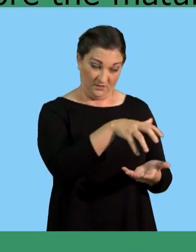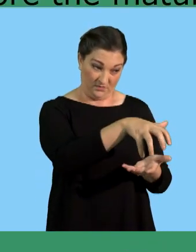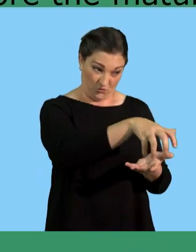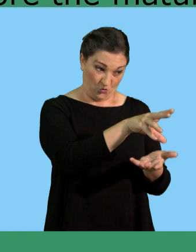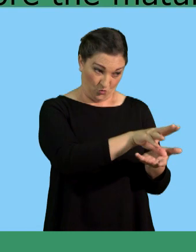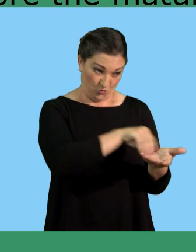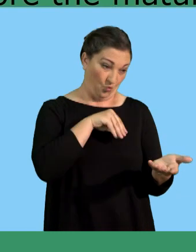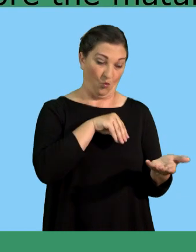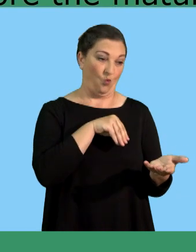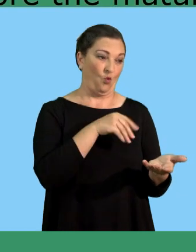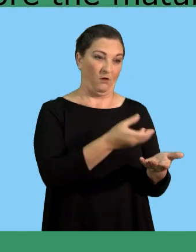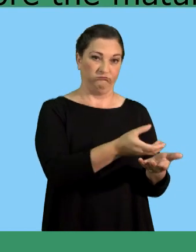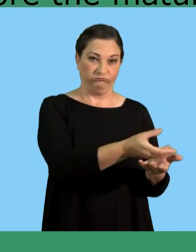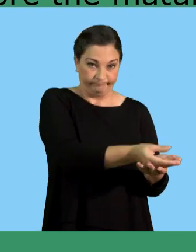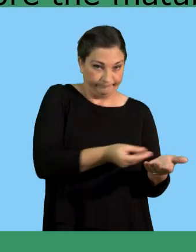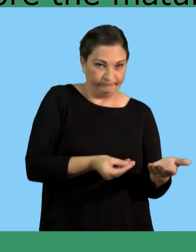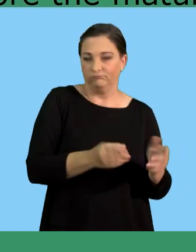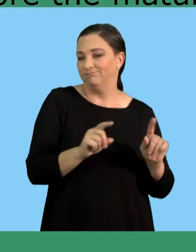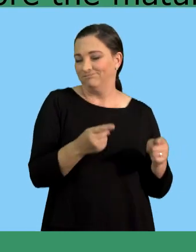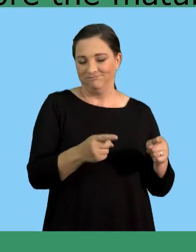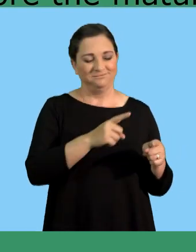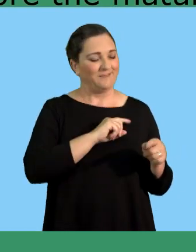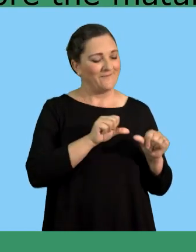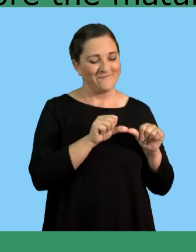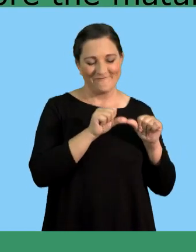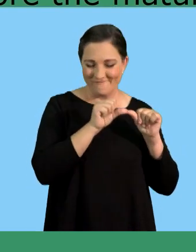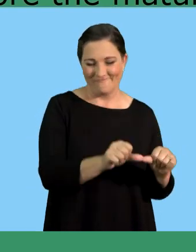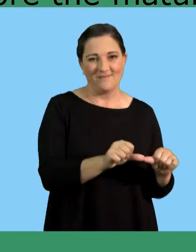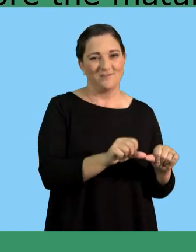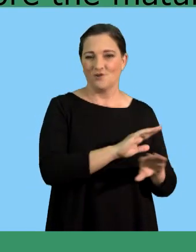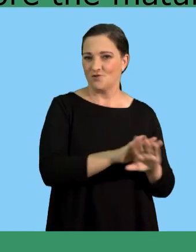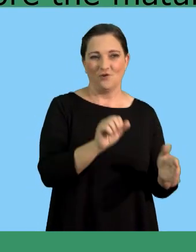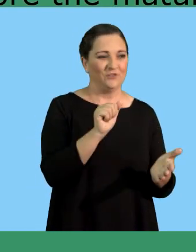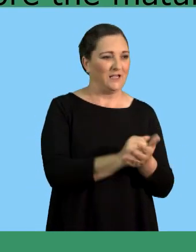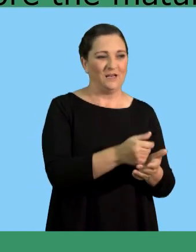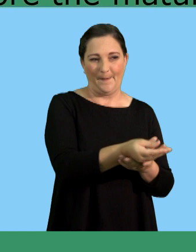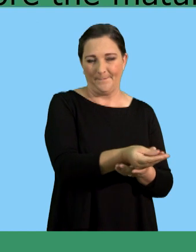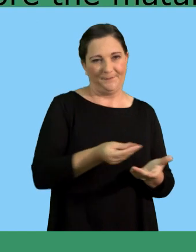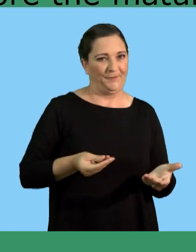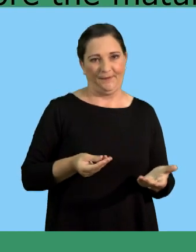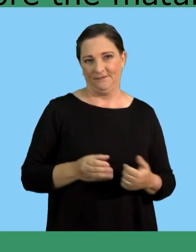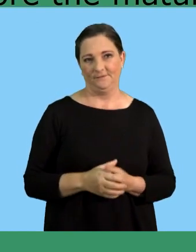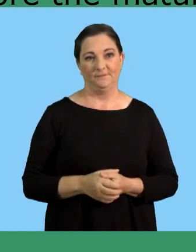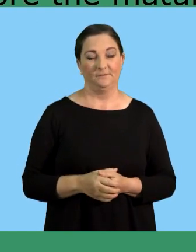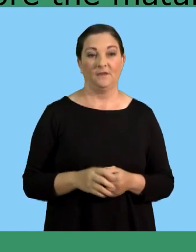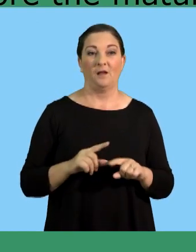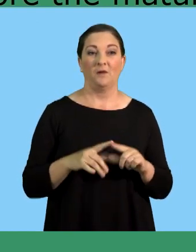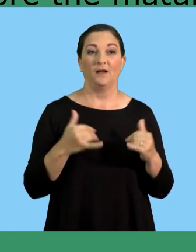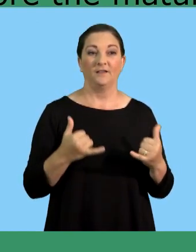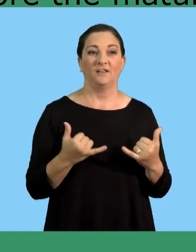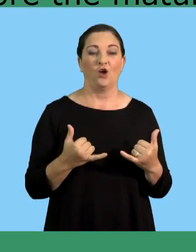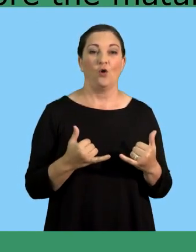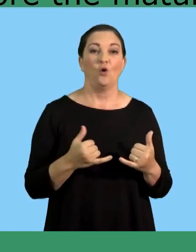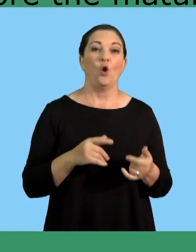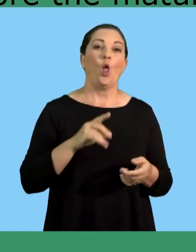funds before the maturity date of the investment. Hence, we call it fixed. So it cannot allow the investor to withdraw. And then